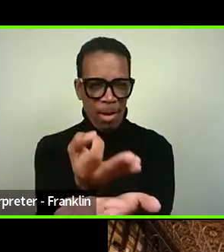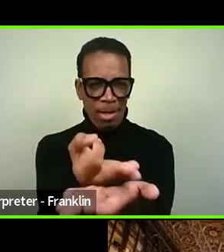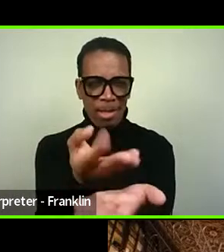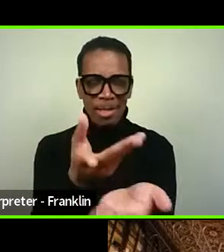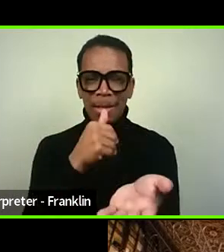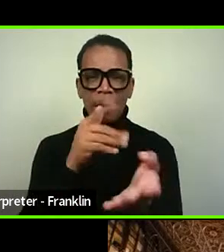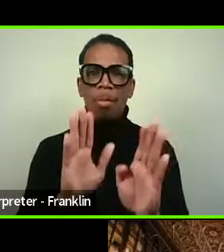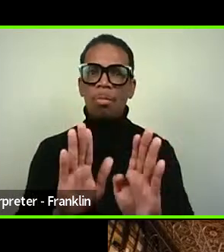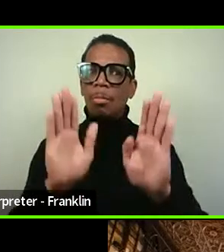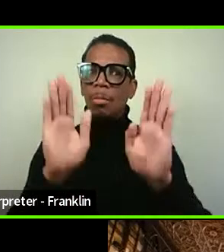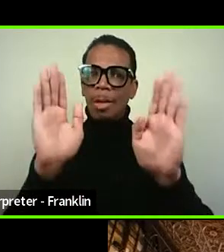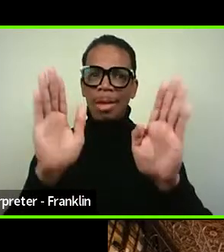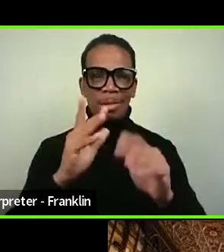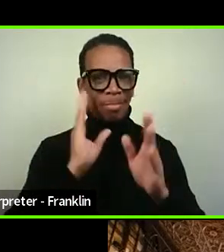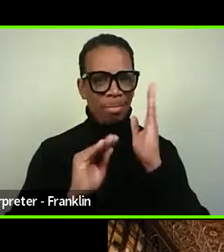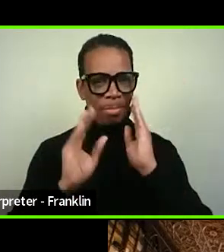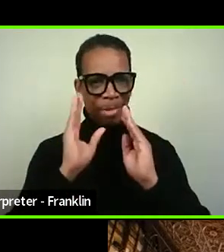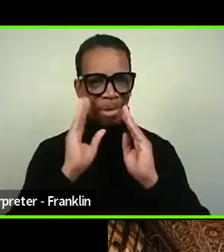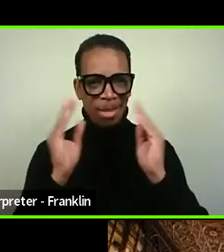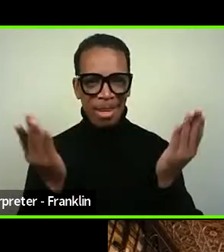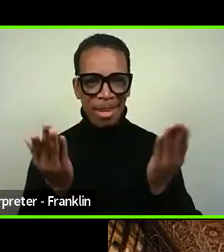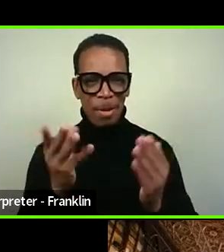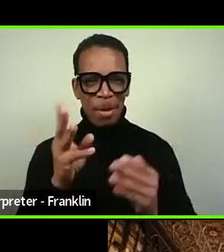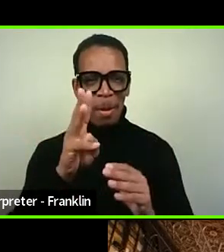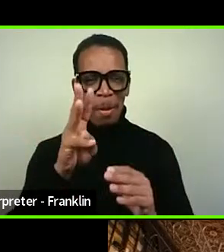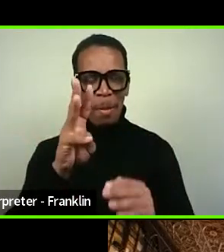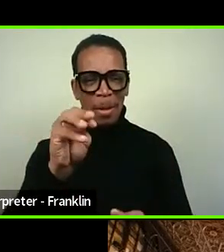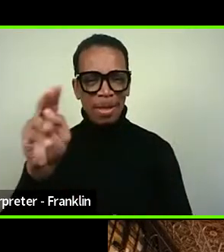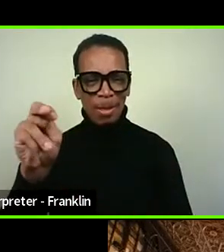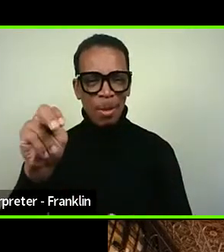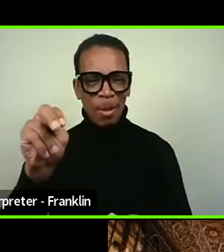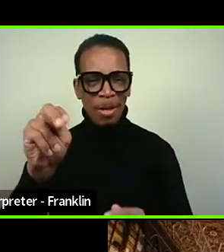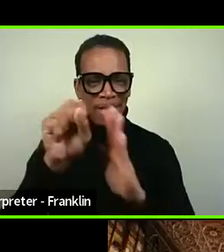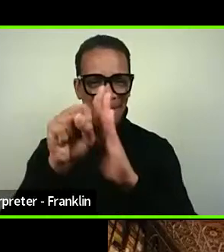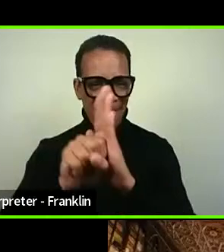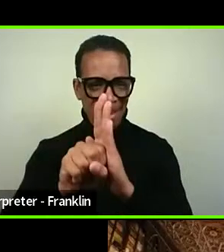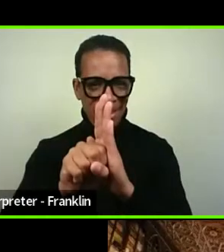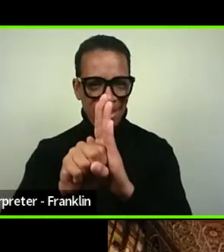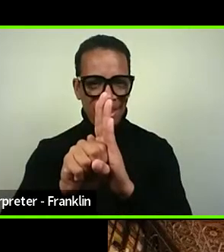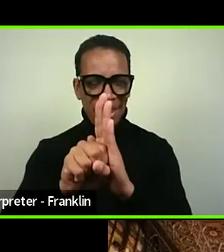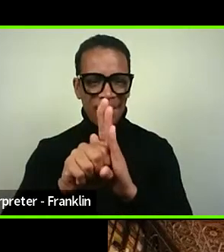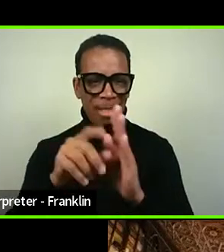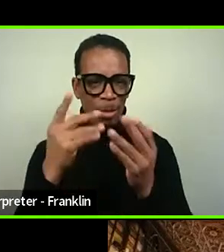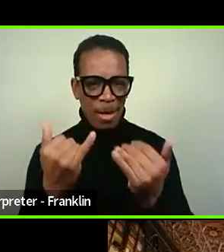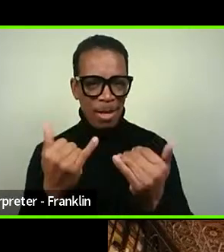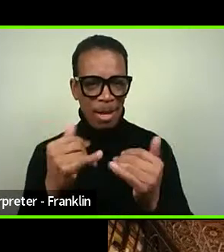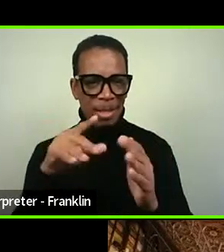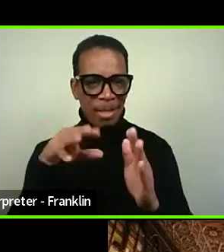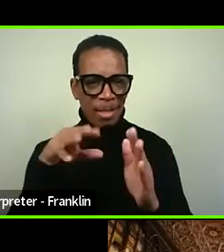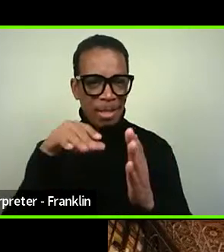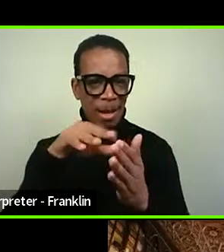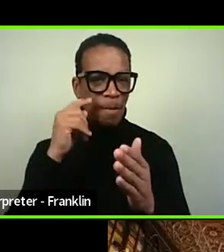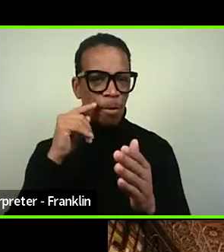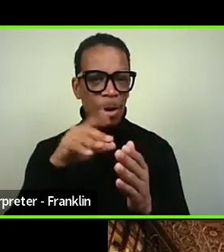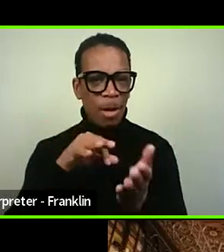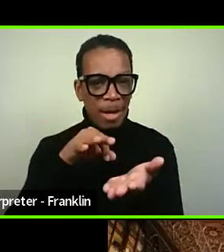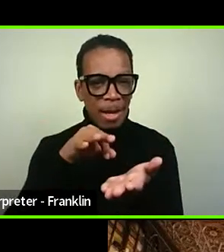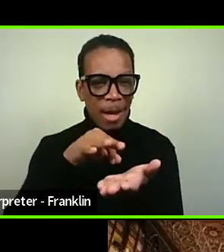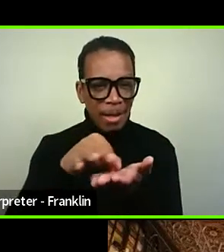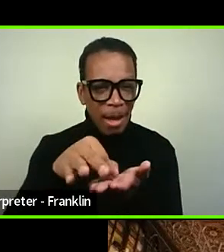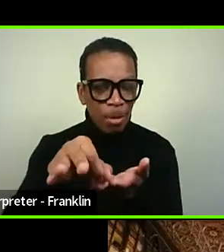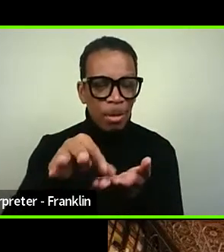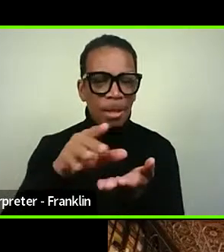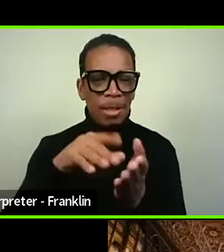an amazing experience here at Minnesota State. She's currently studying for her accounting degree at Bemidji